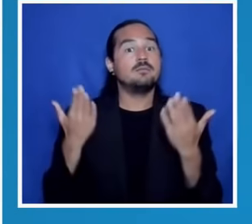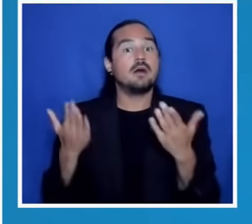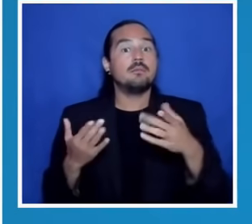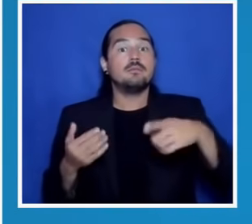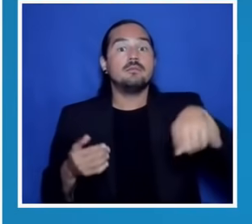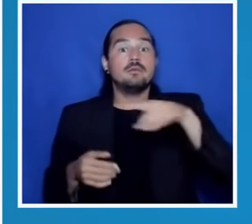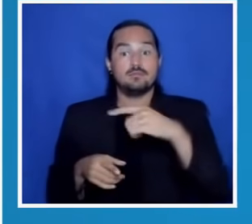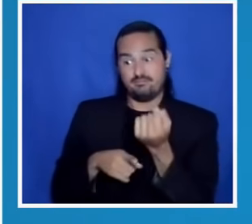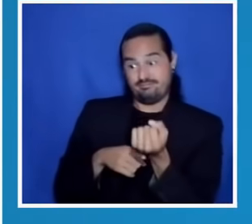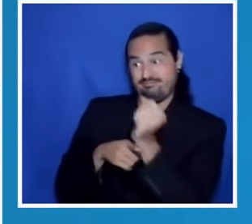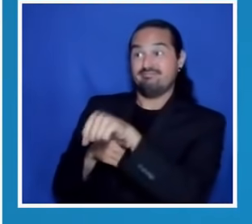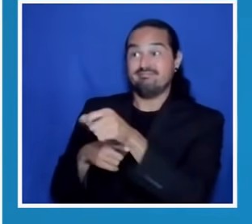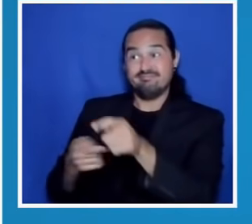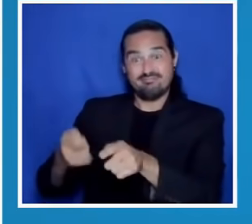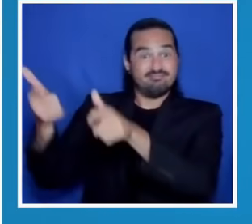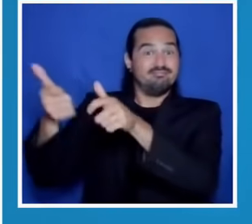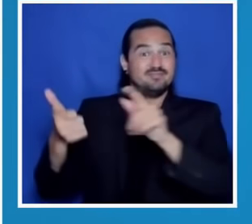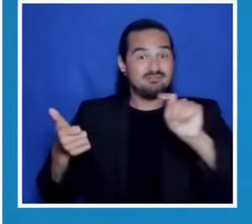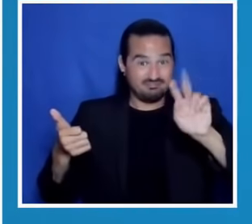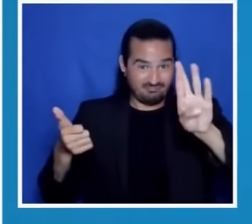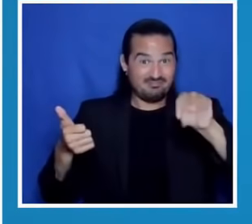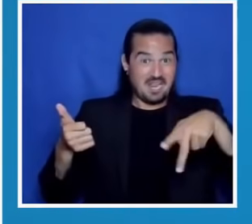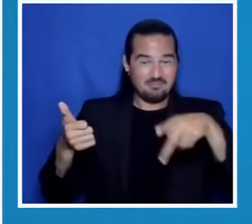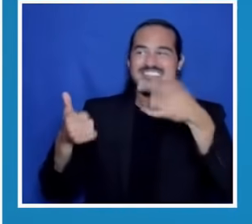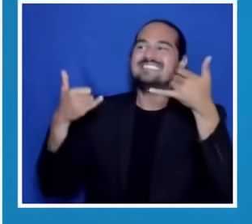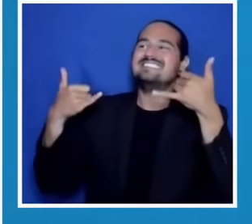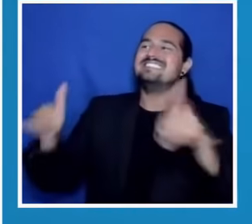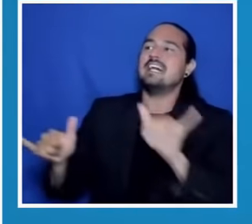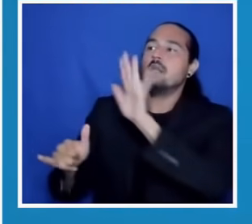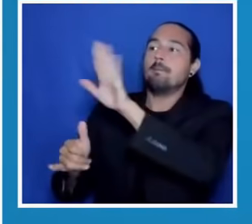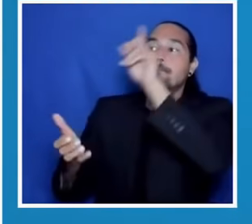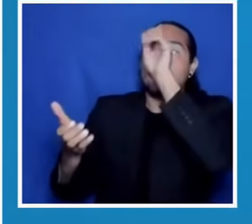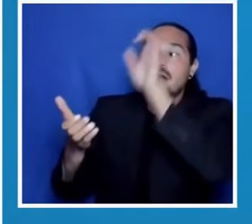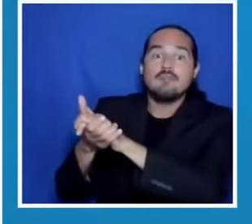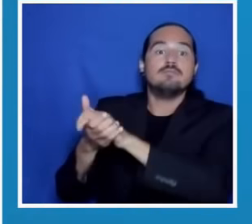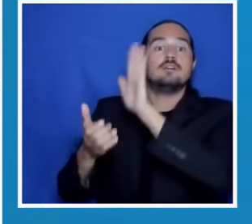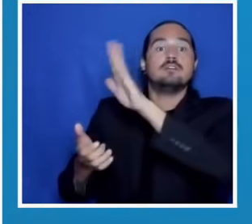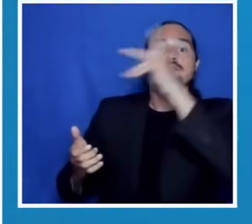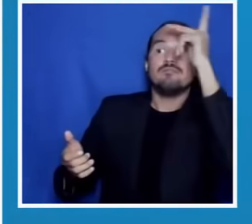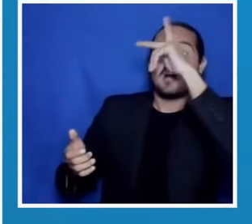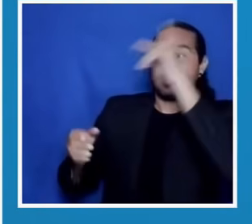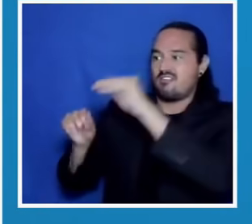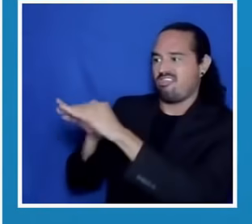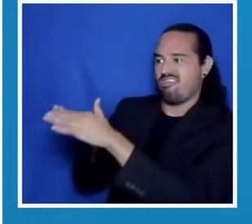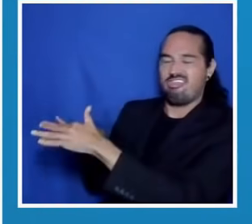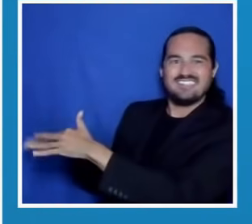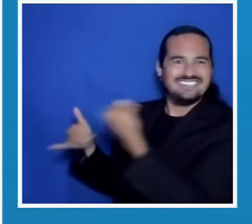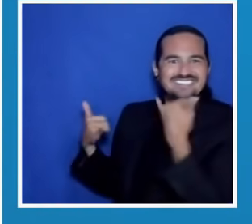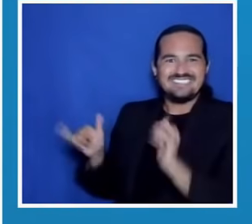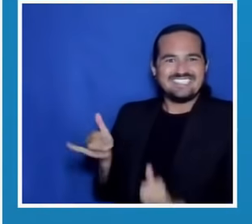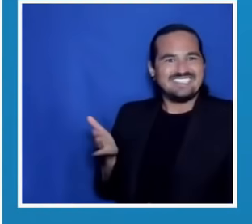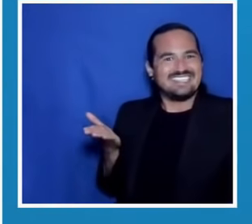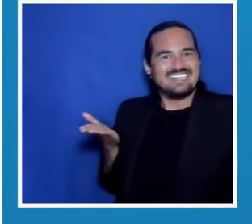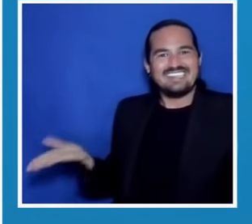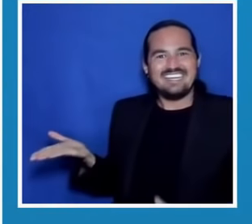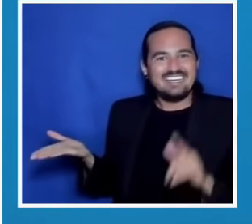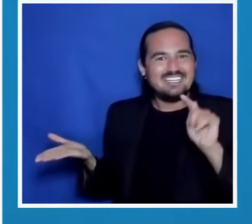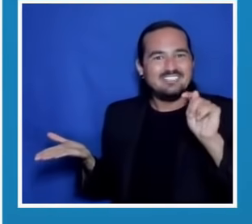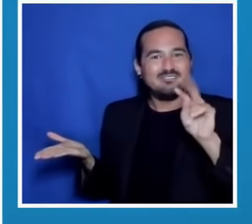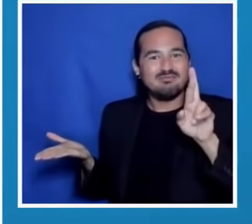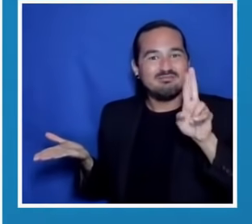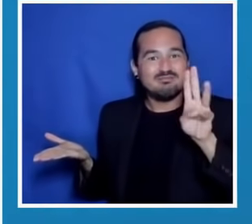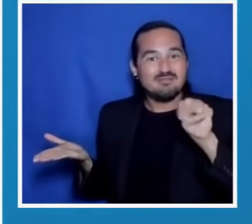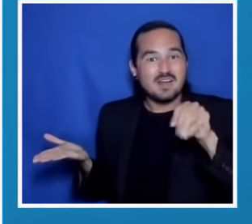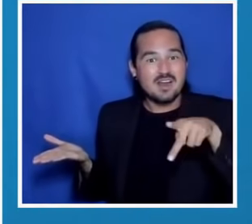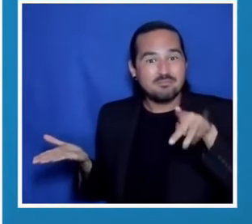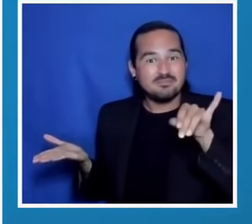defeated Trumpism. Trumpism is still on the ballot in California, and that's why it's so important, not just